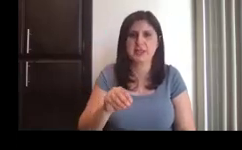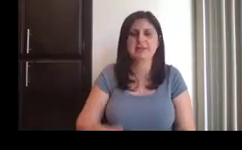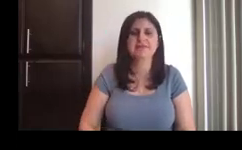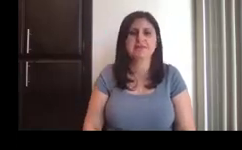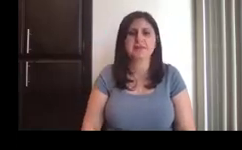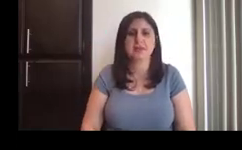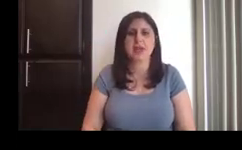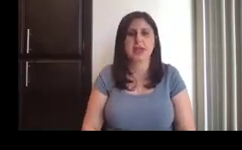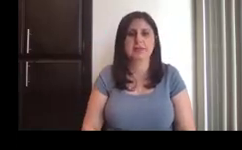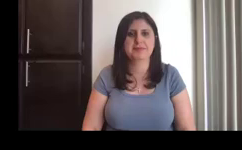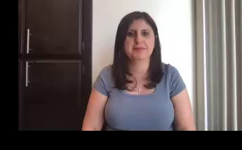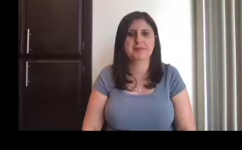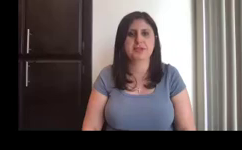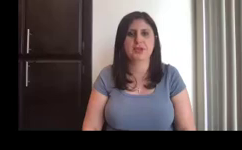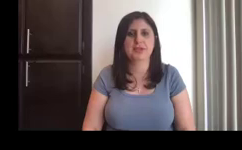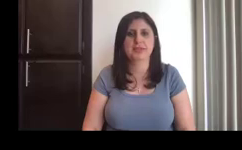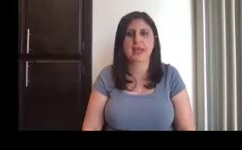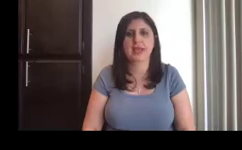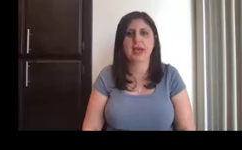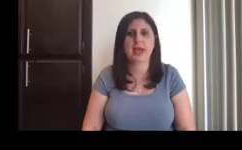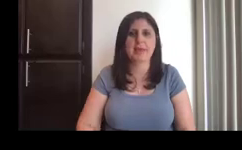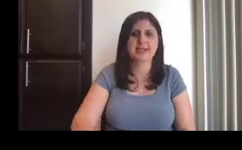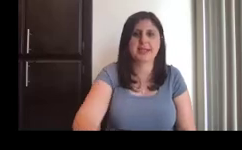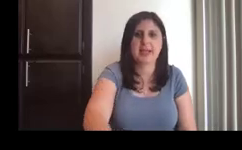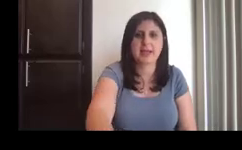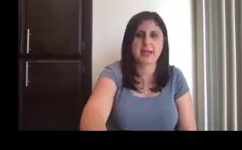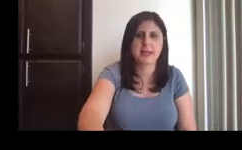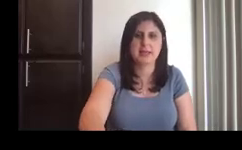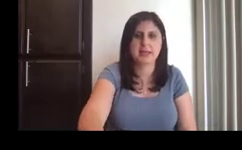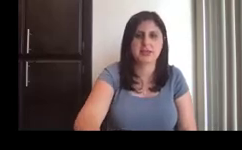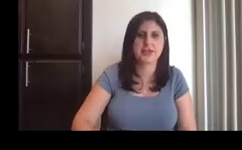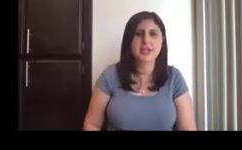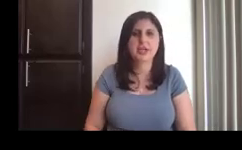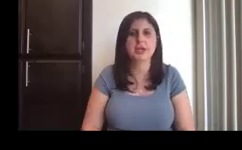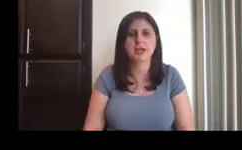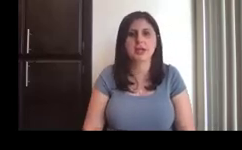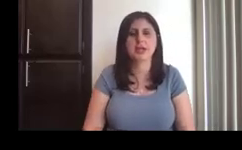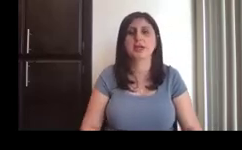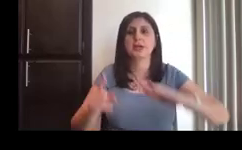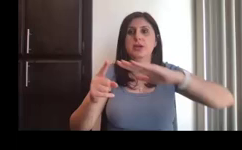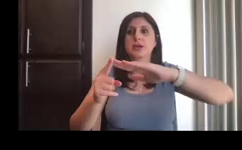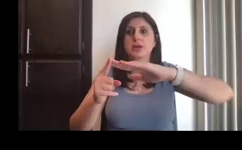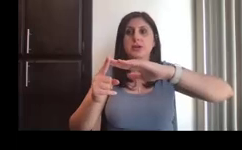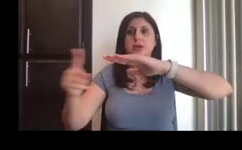around. Um, so let's say I signed the sentence over here.